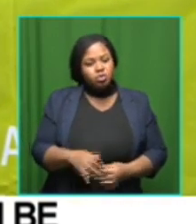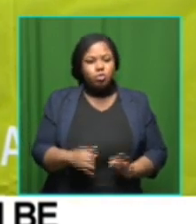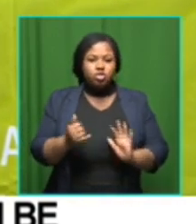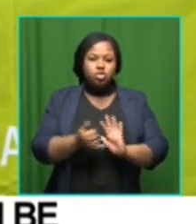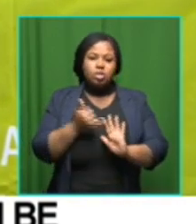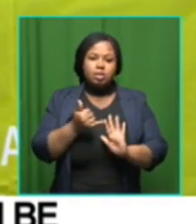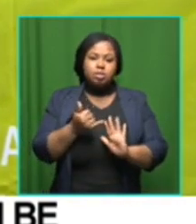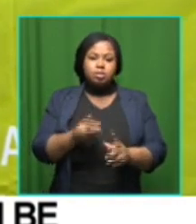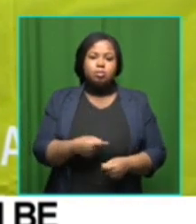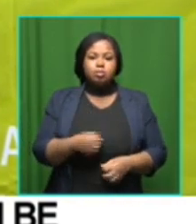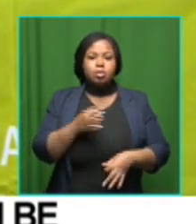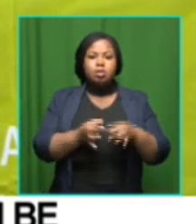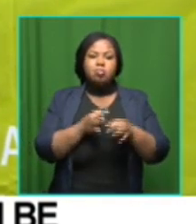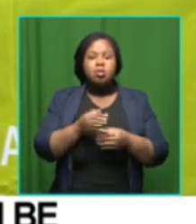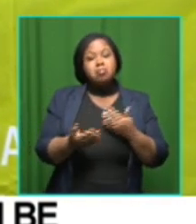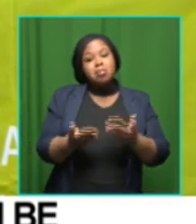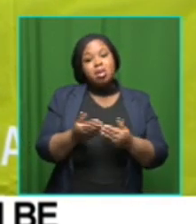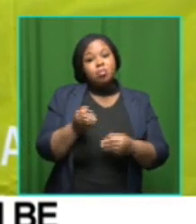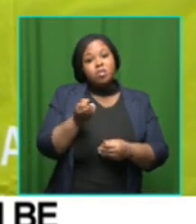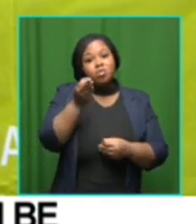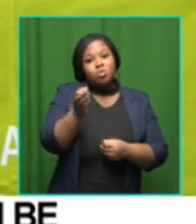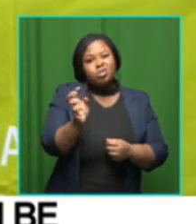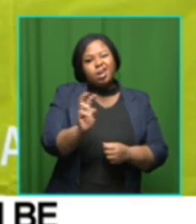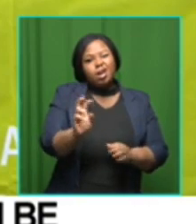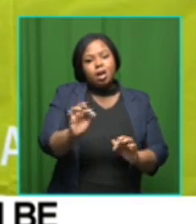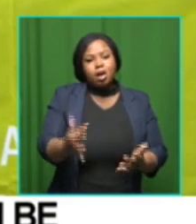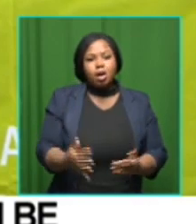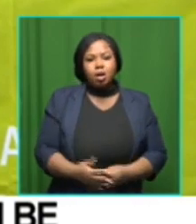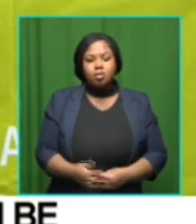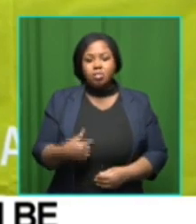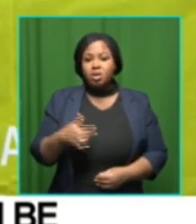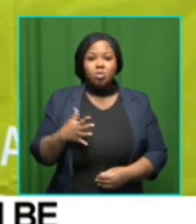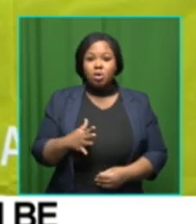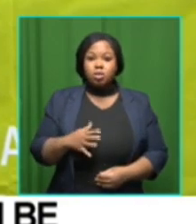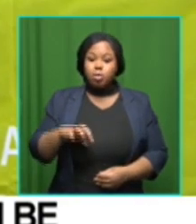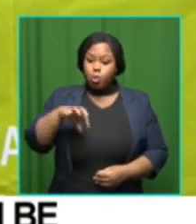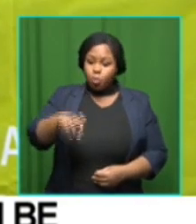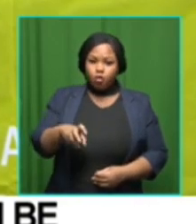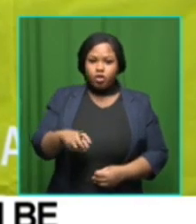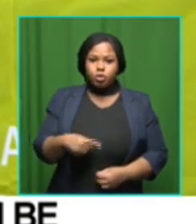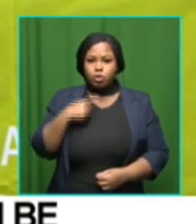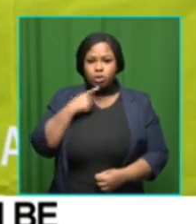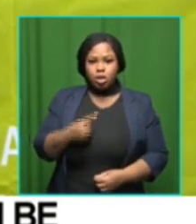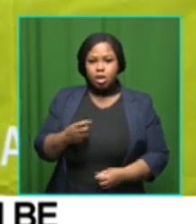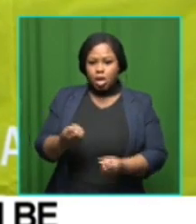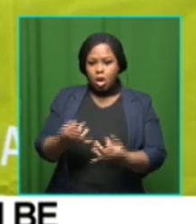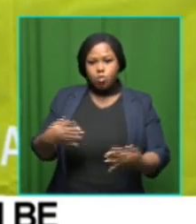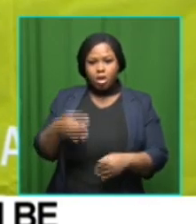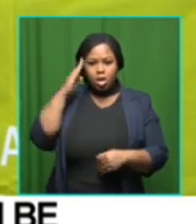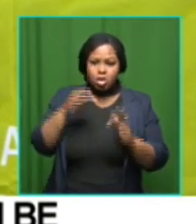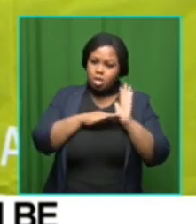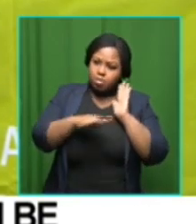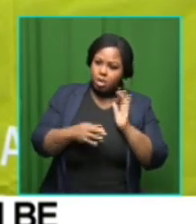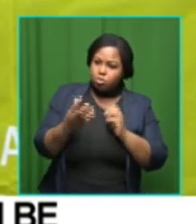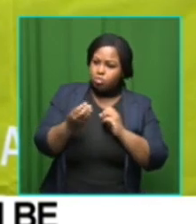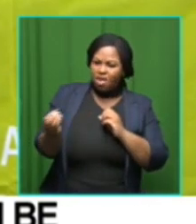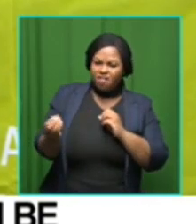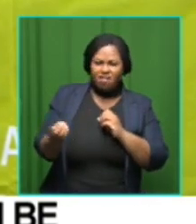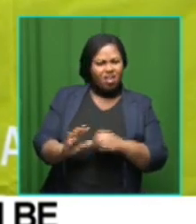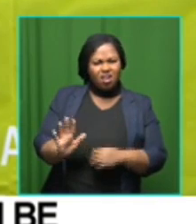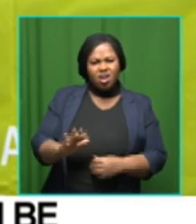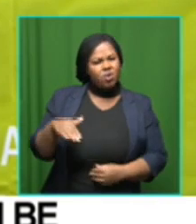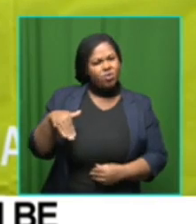indication of where we should go. And so I don't want any province to be tied up to say, tell us how many beds have you got, because we're not there